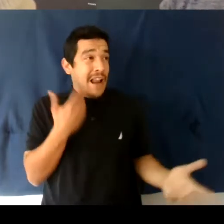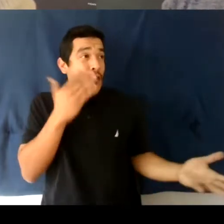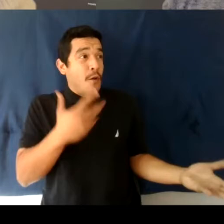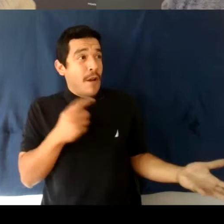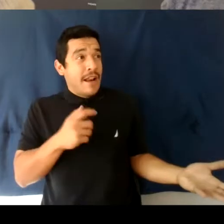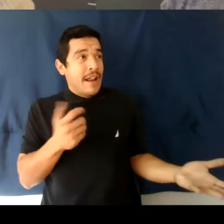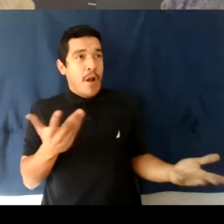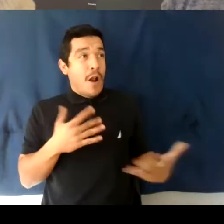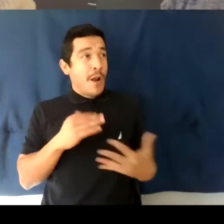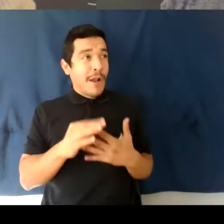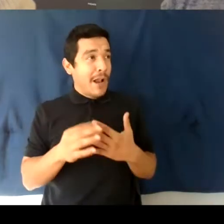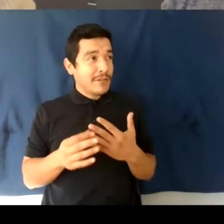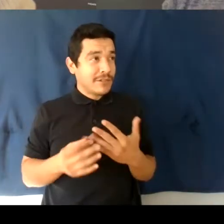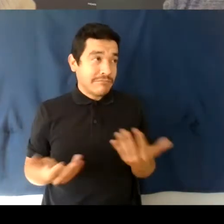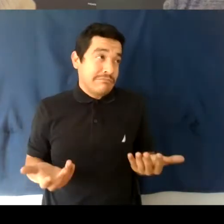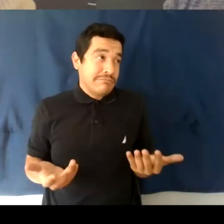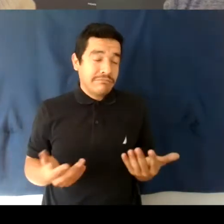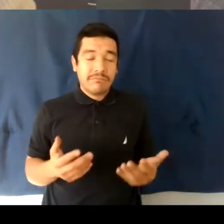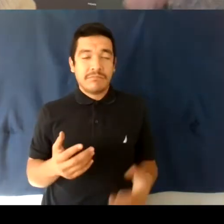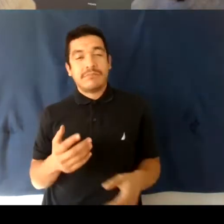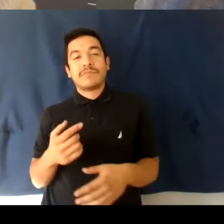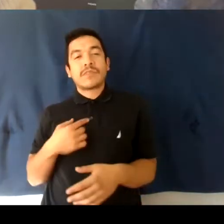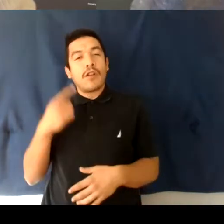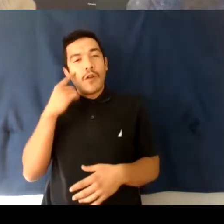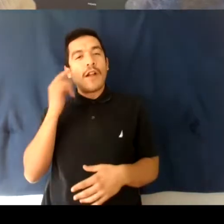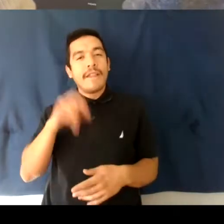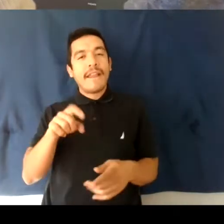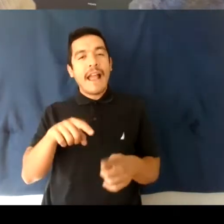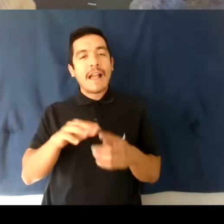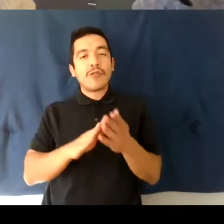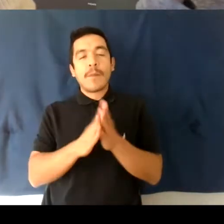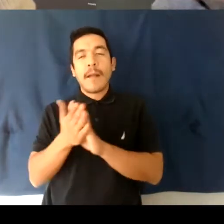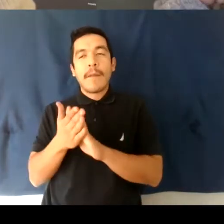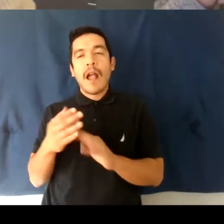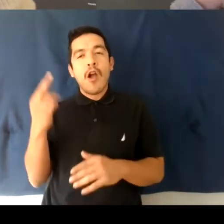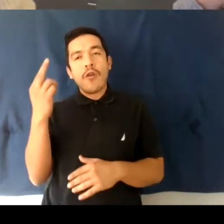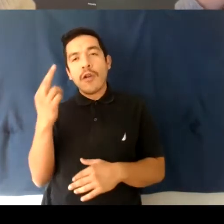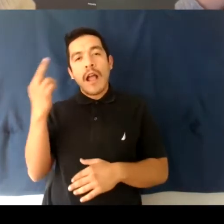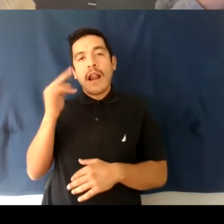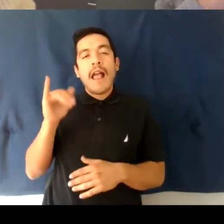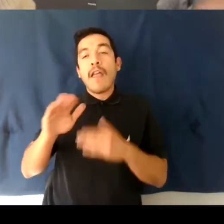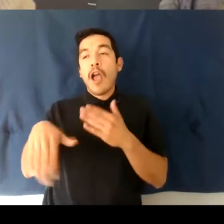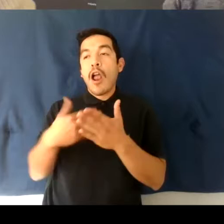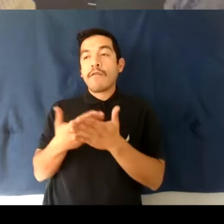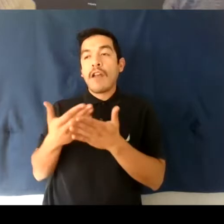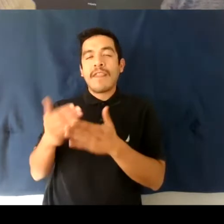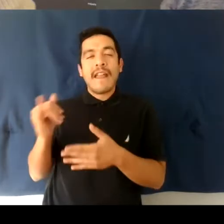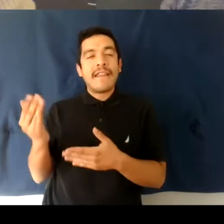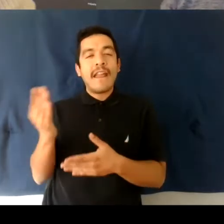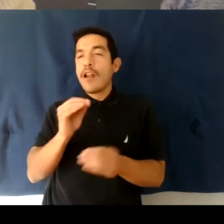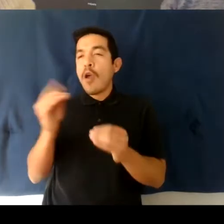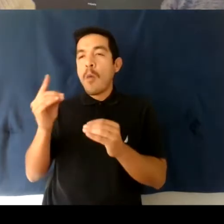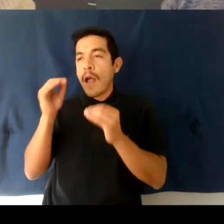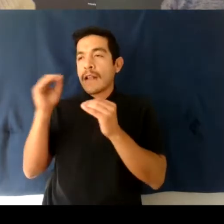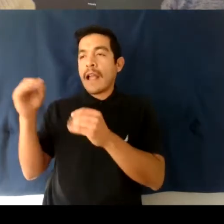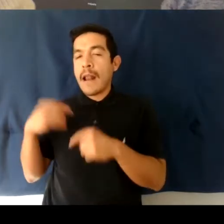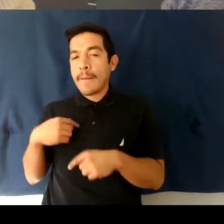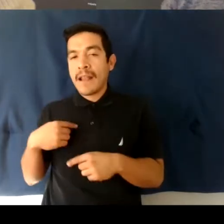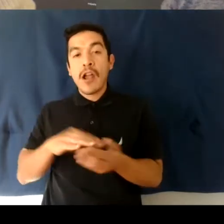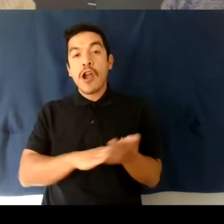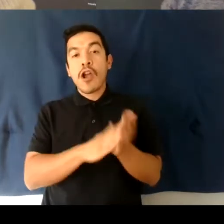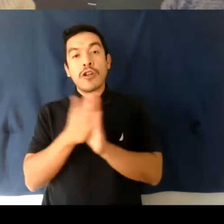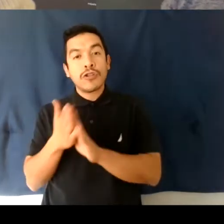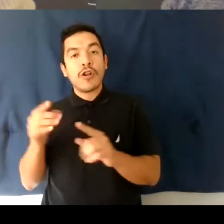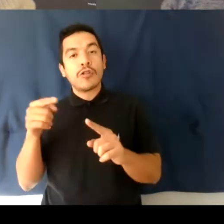my options? Like, so I think that has exactly. sort of like that realization of like all of these things that I never learned as a kid has sort of turned into